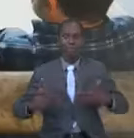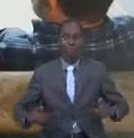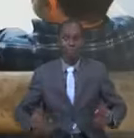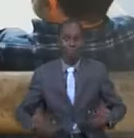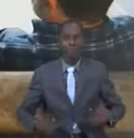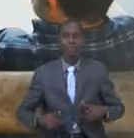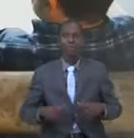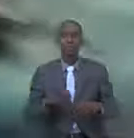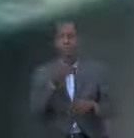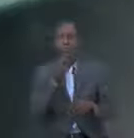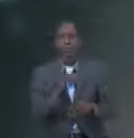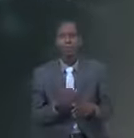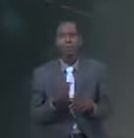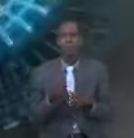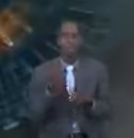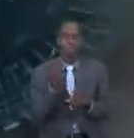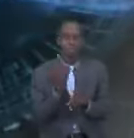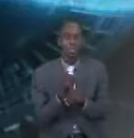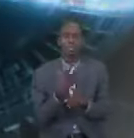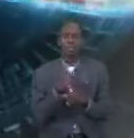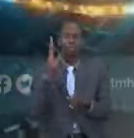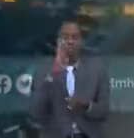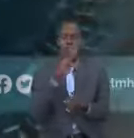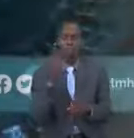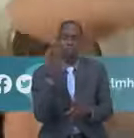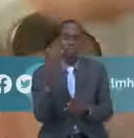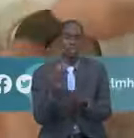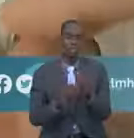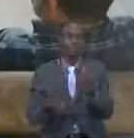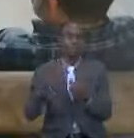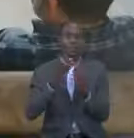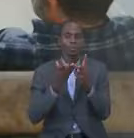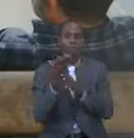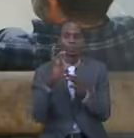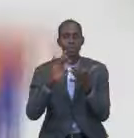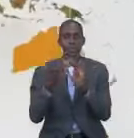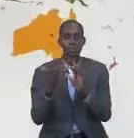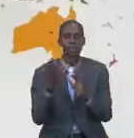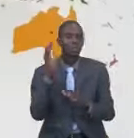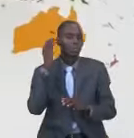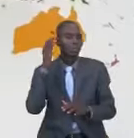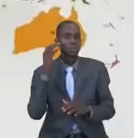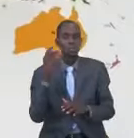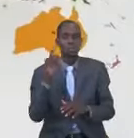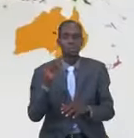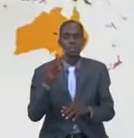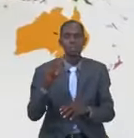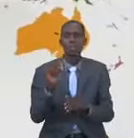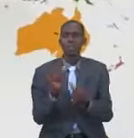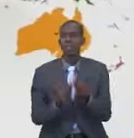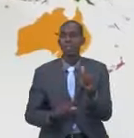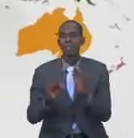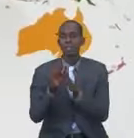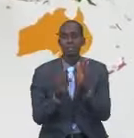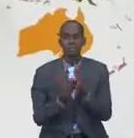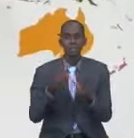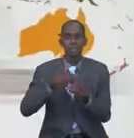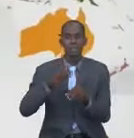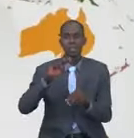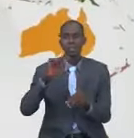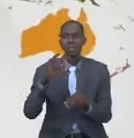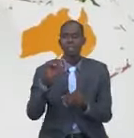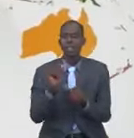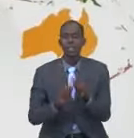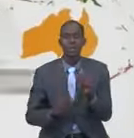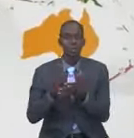broadcast to the world. Live via satellite, social media, radio and television. All the states of Nigeria, all the countries